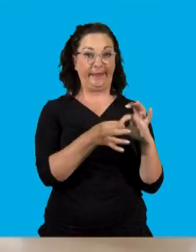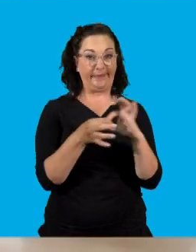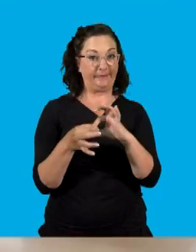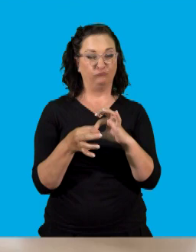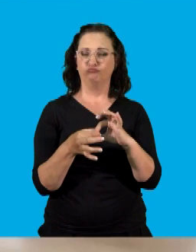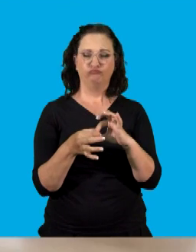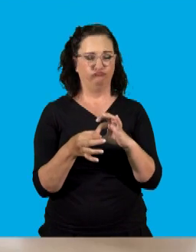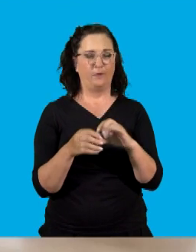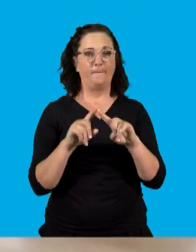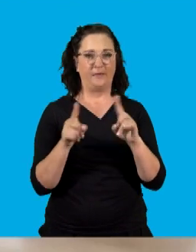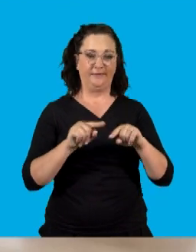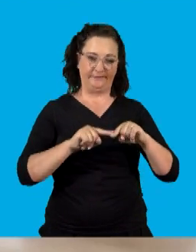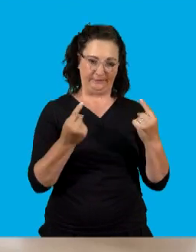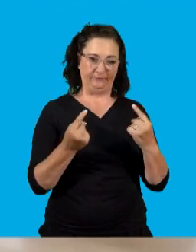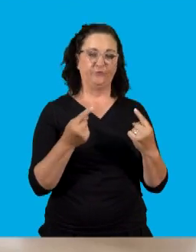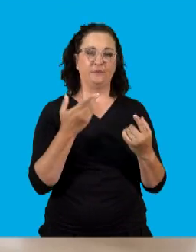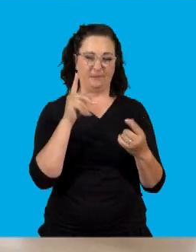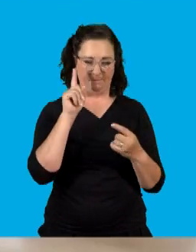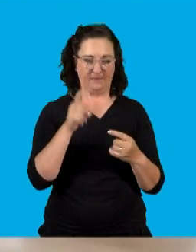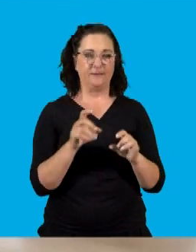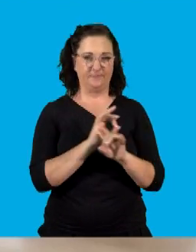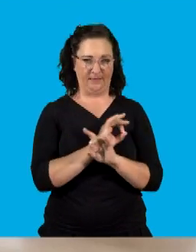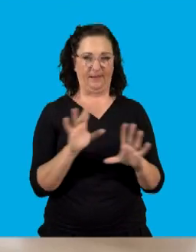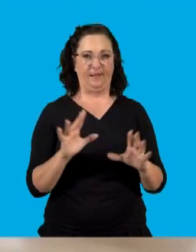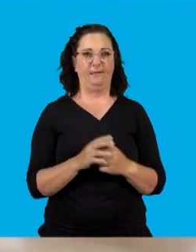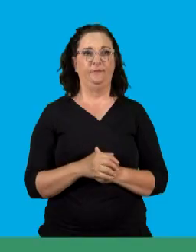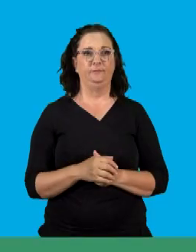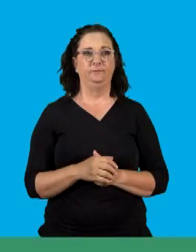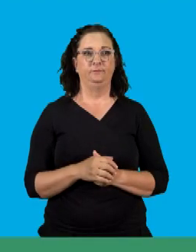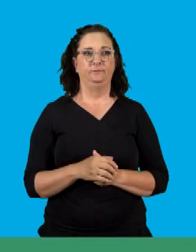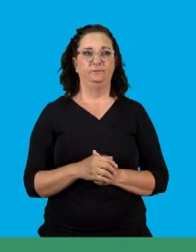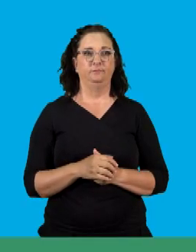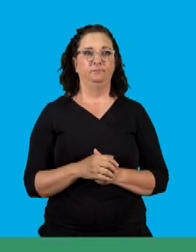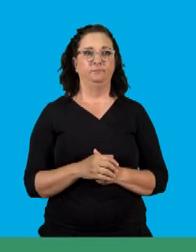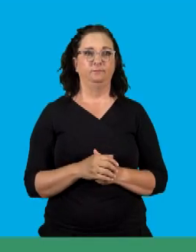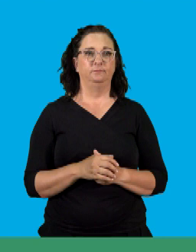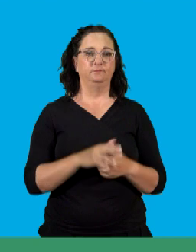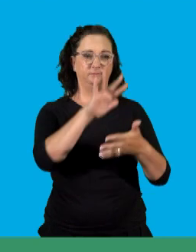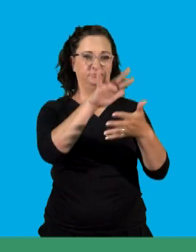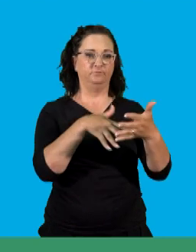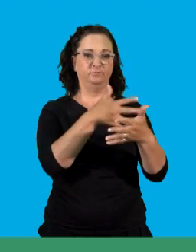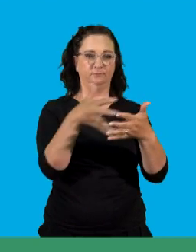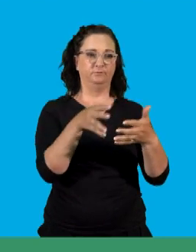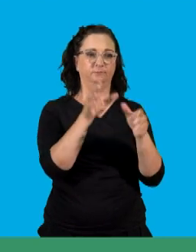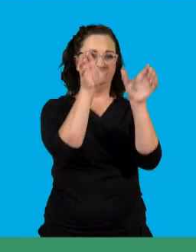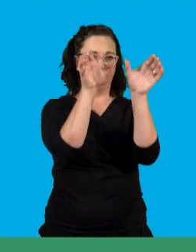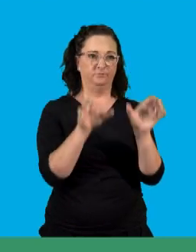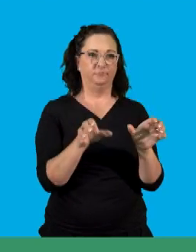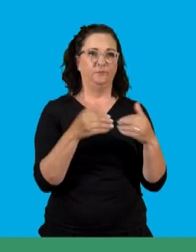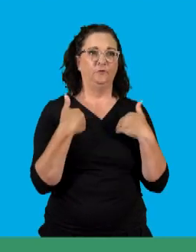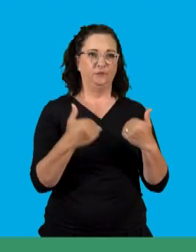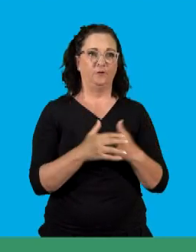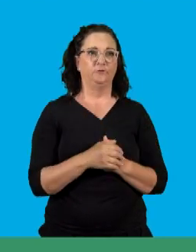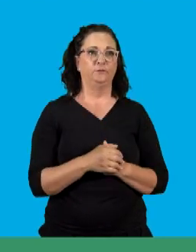but there has to be a clear distinction of the differences. Let us get to it. Okay, we'll start with the profit